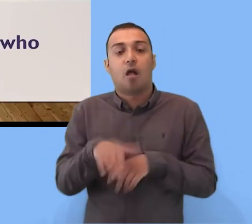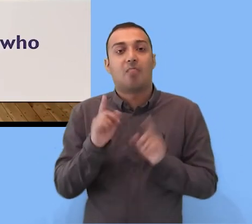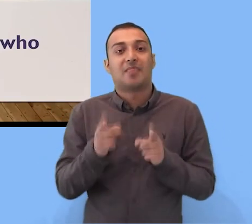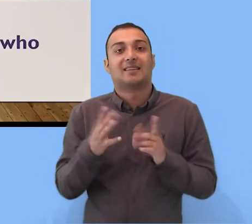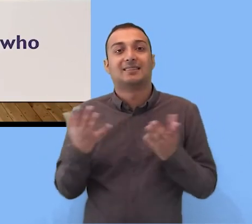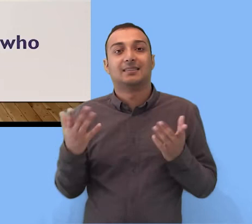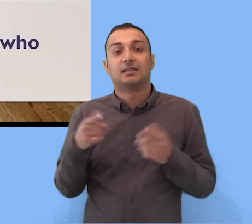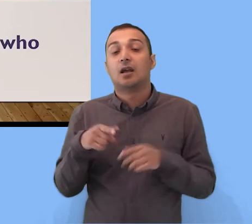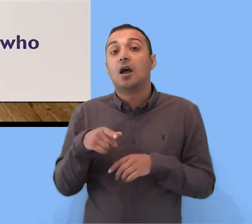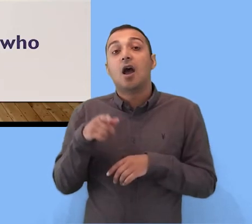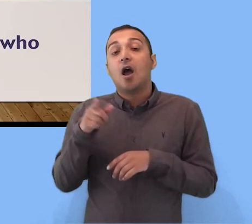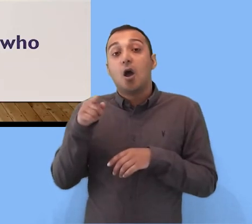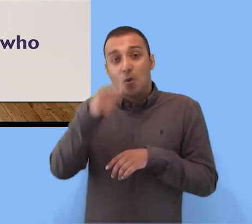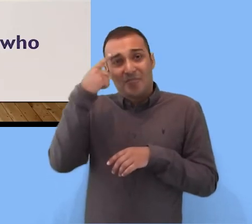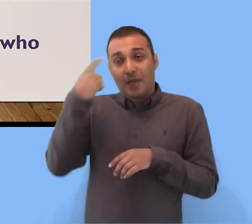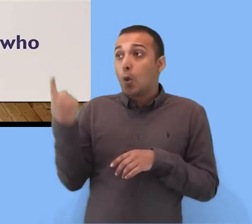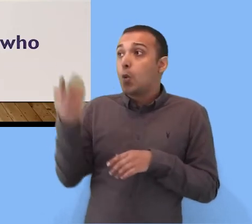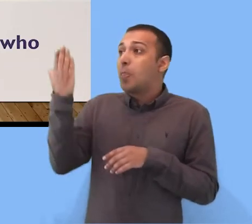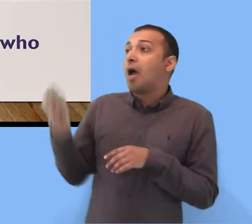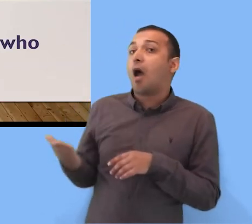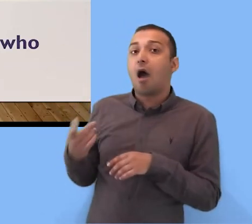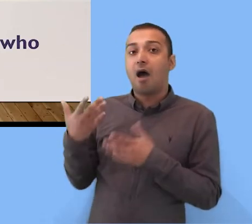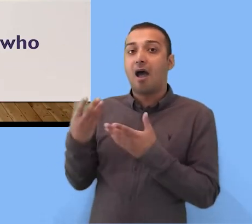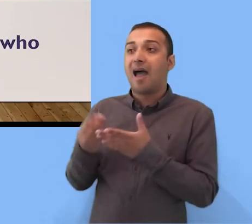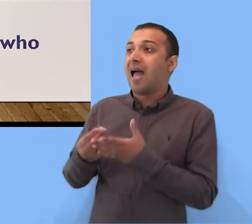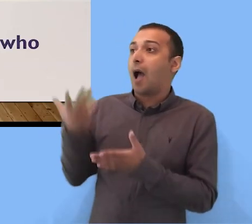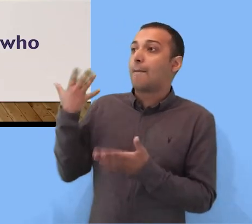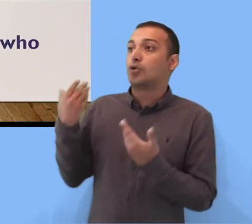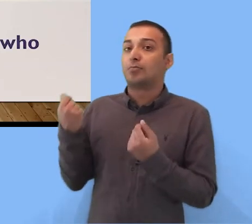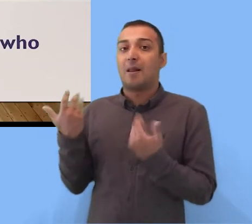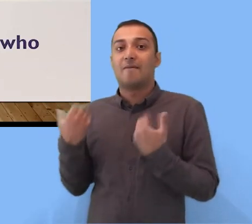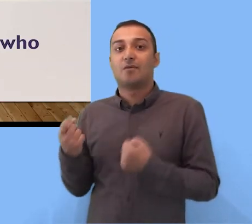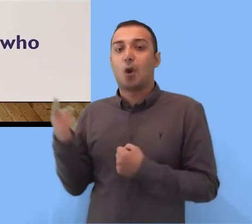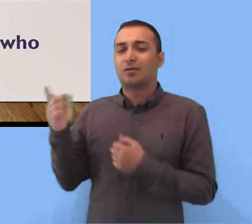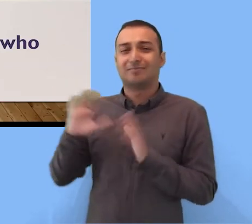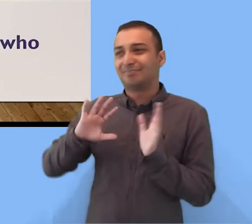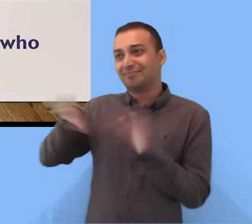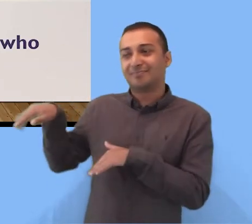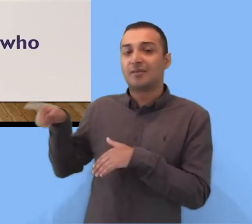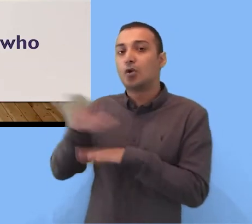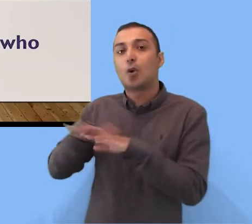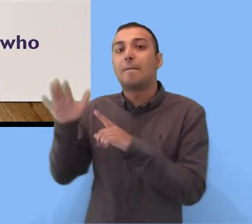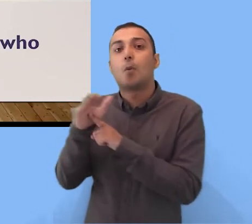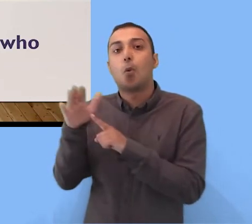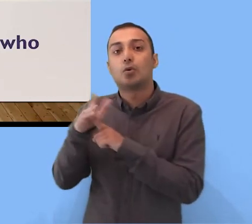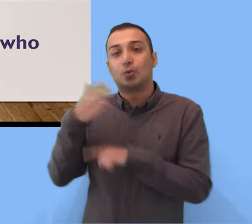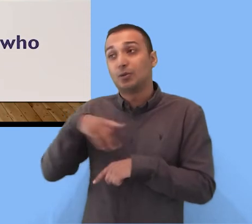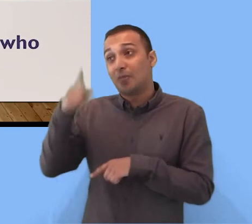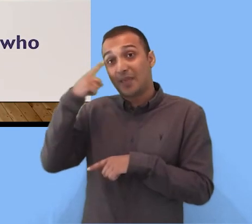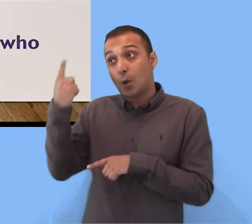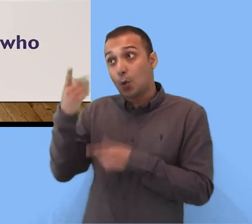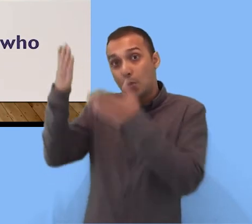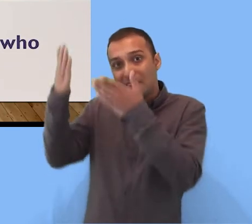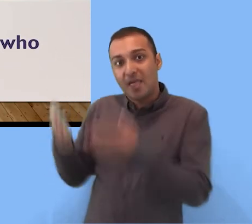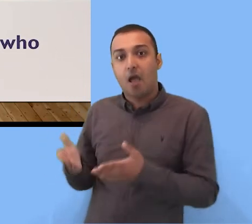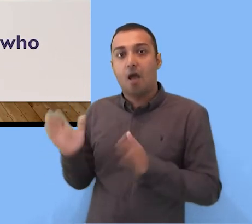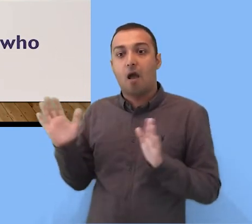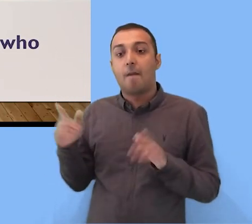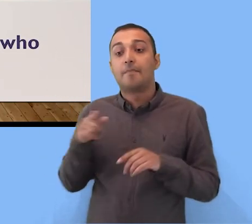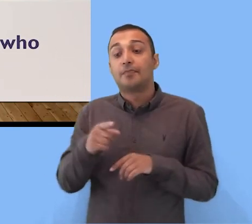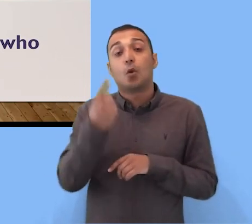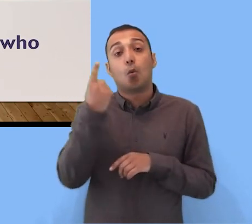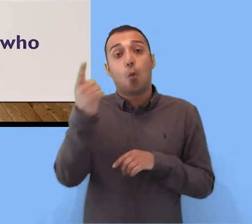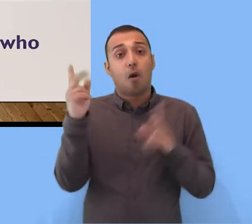than who parents are. So there are a number of things I'm going to ask you to stop doing, a number of things I'm going to ask you to start doing, but one of them is a phrase I would like you